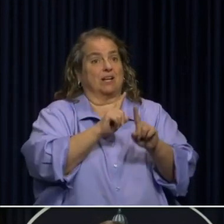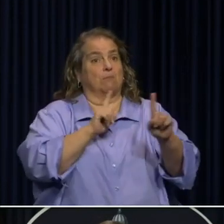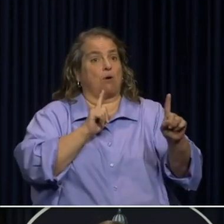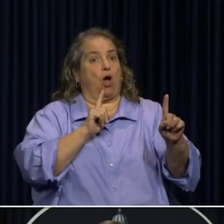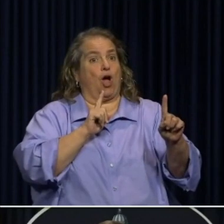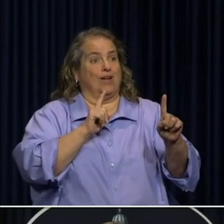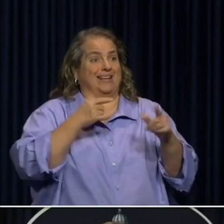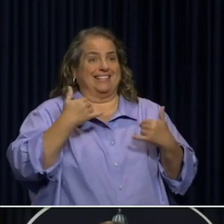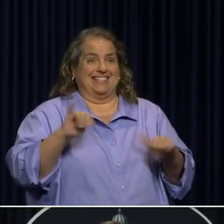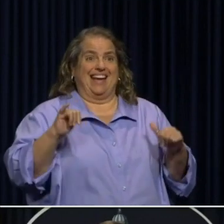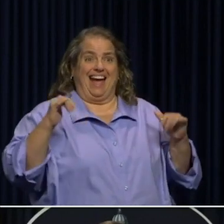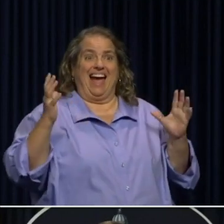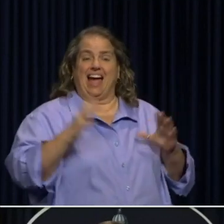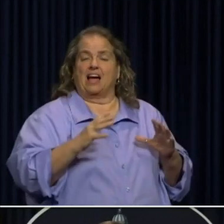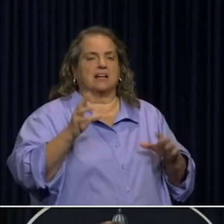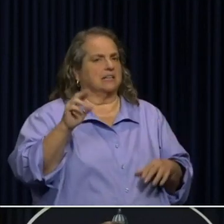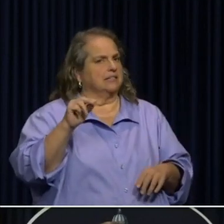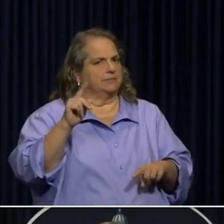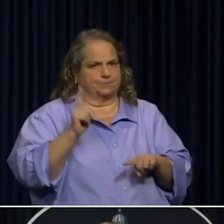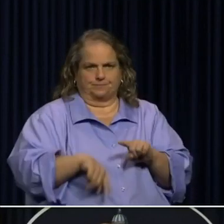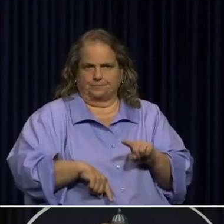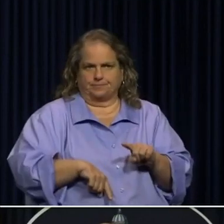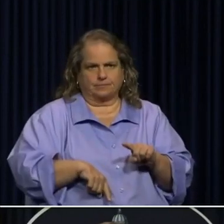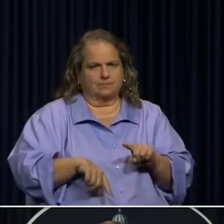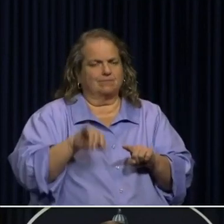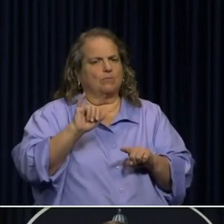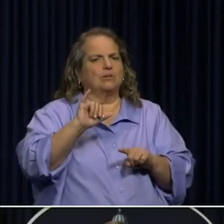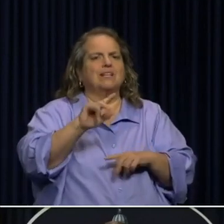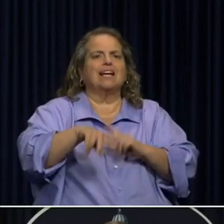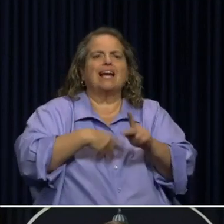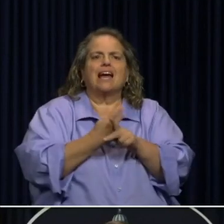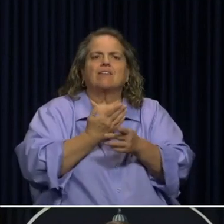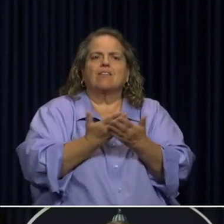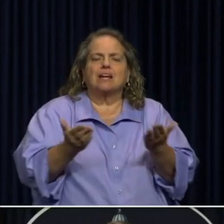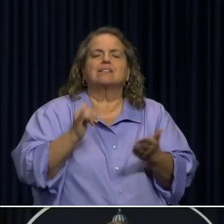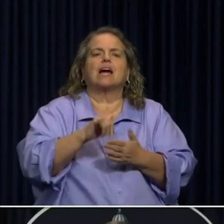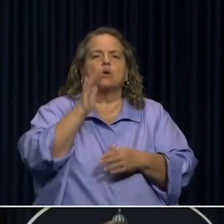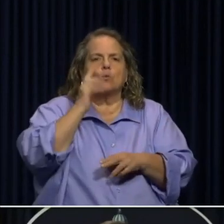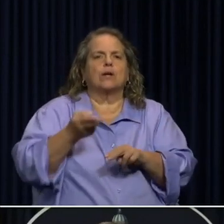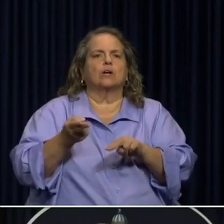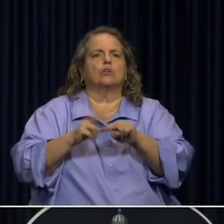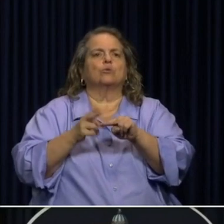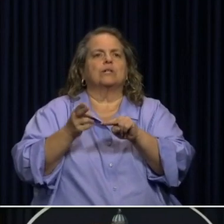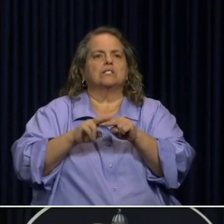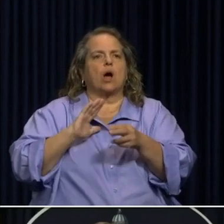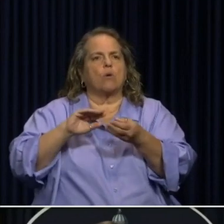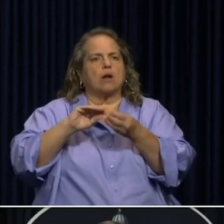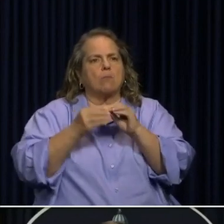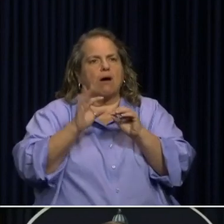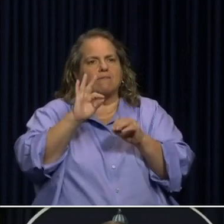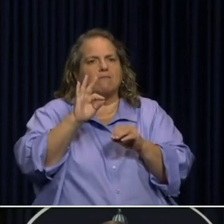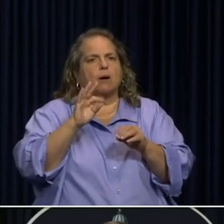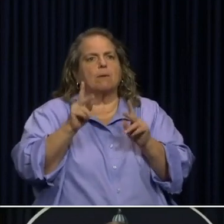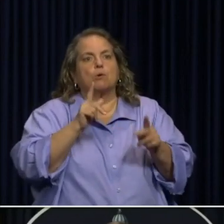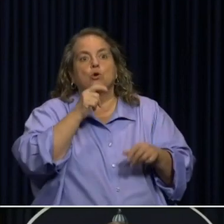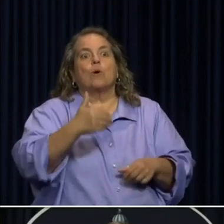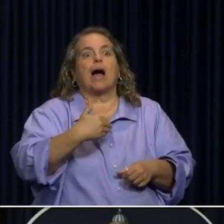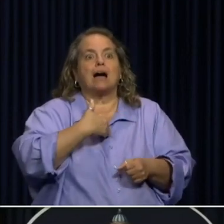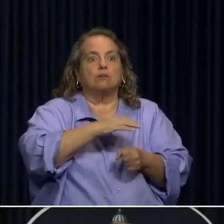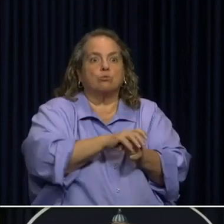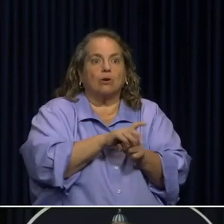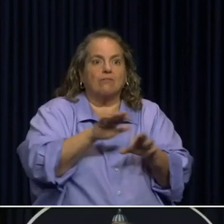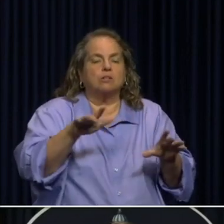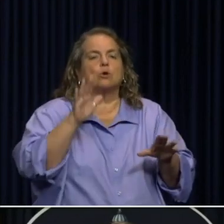do. Those are the types of things that will increase our number of cases, will hurt us in our ability